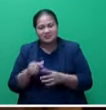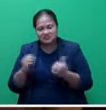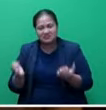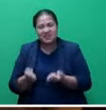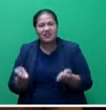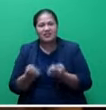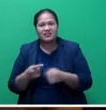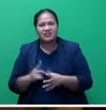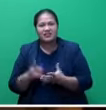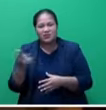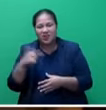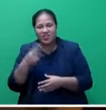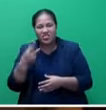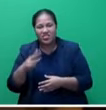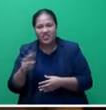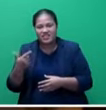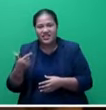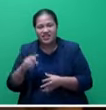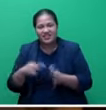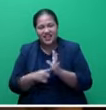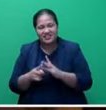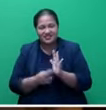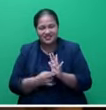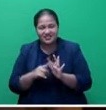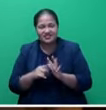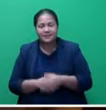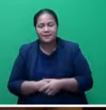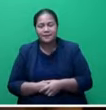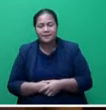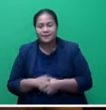of 137 tons per hectare. Through the